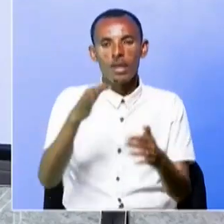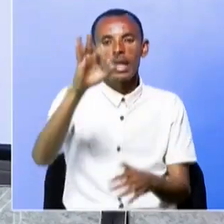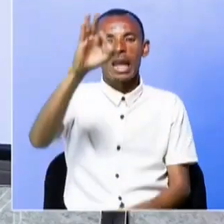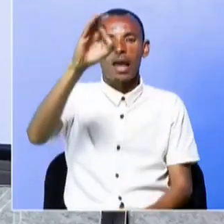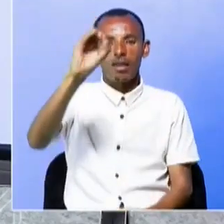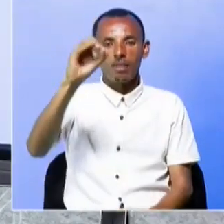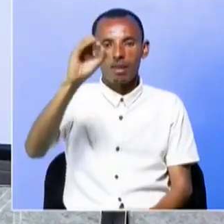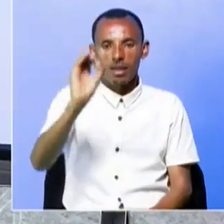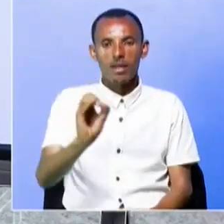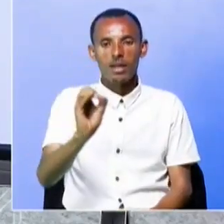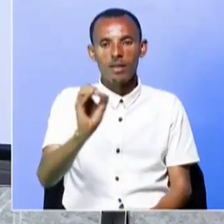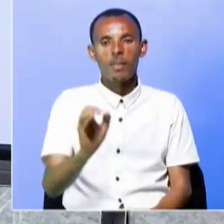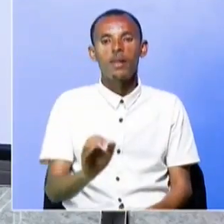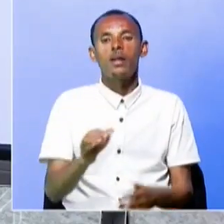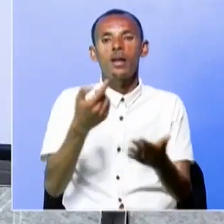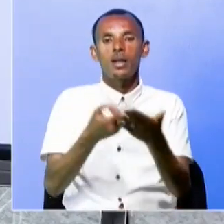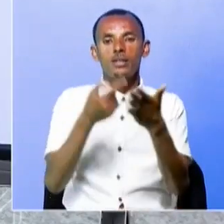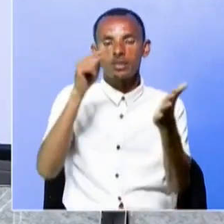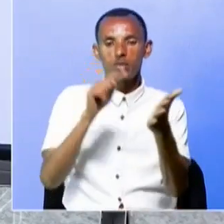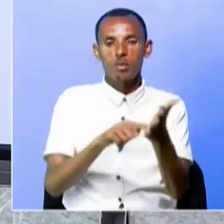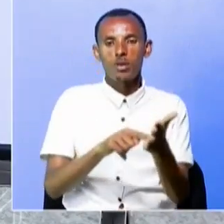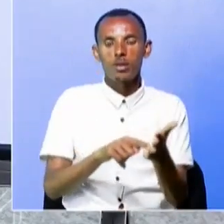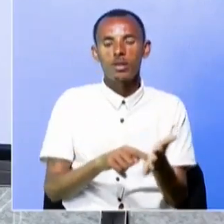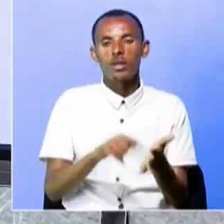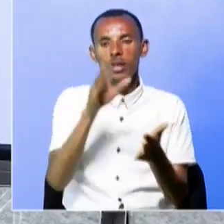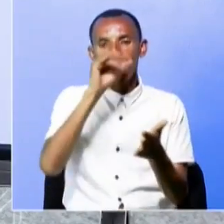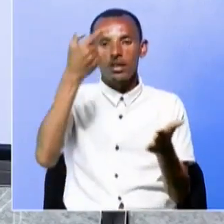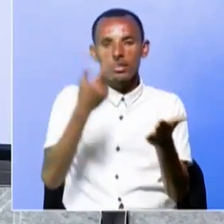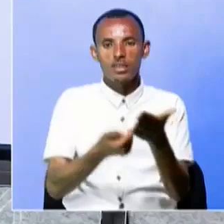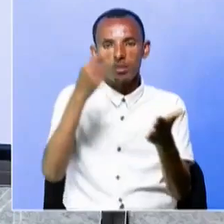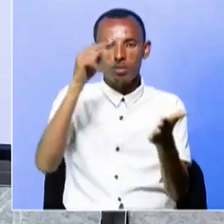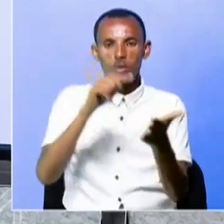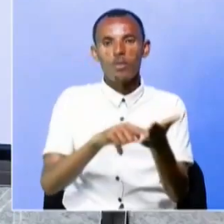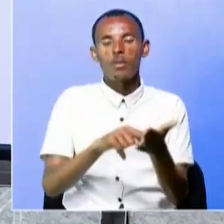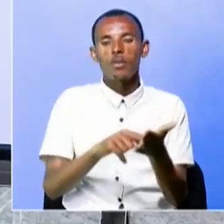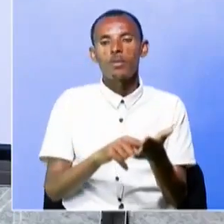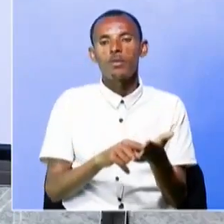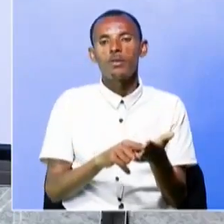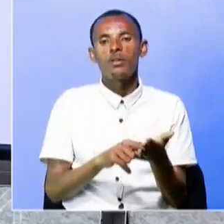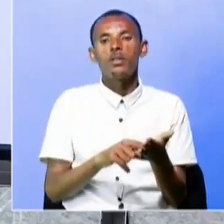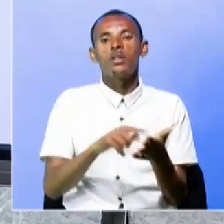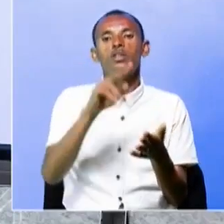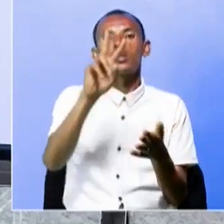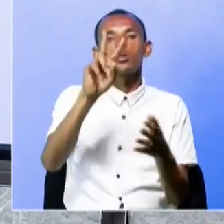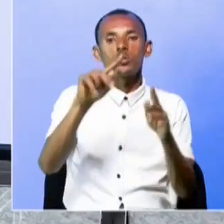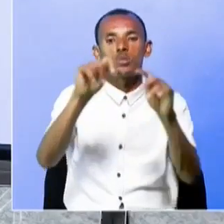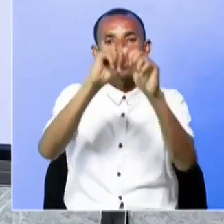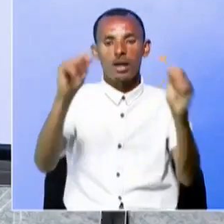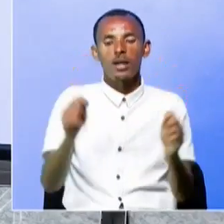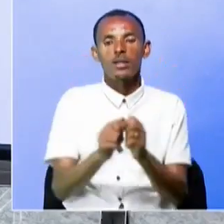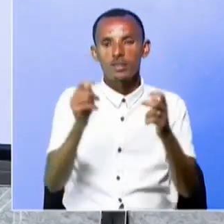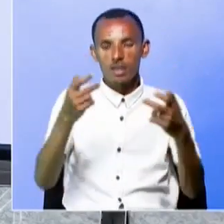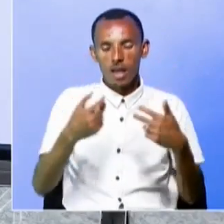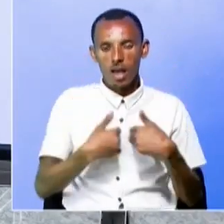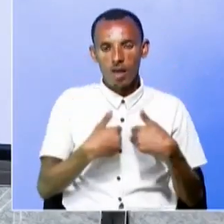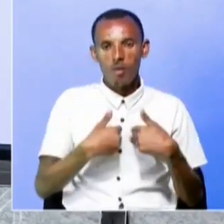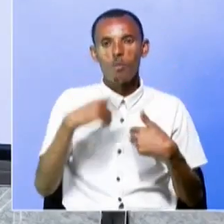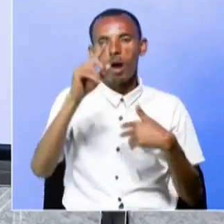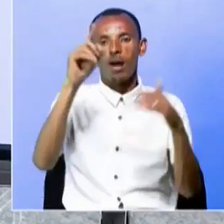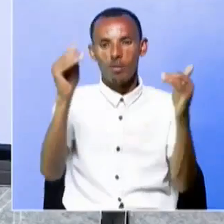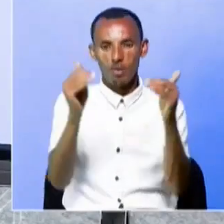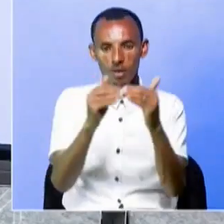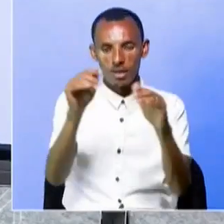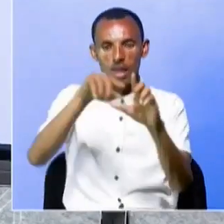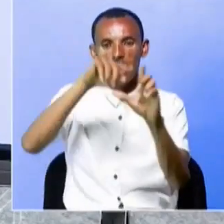degree at this point, okay, and this point, okay. The two triangles have one congruent